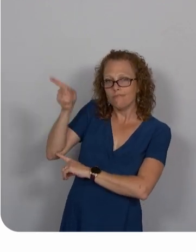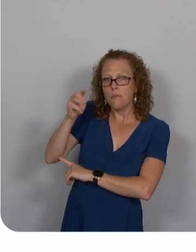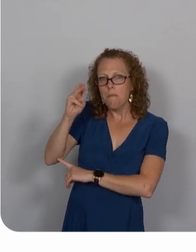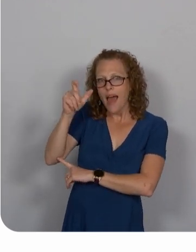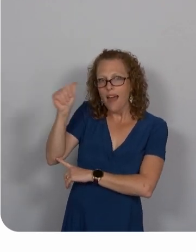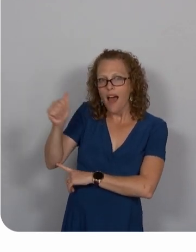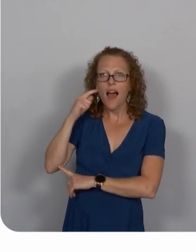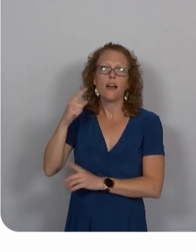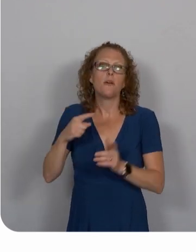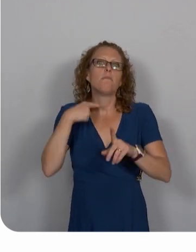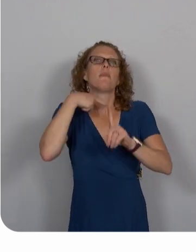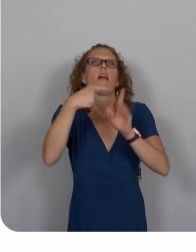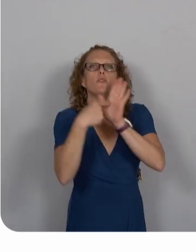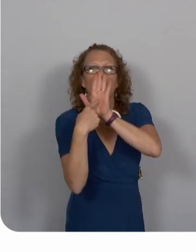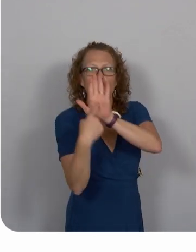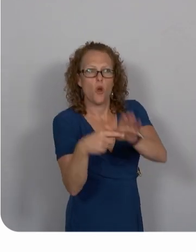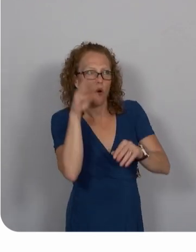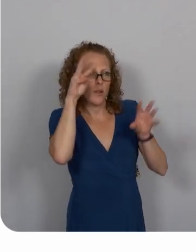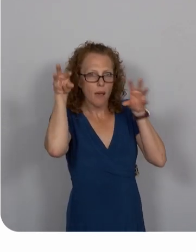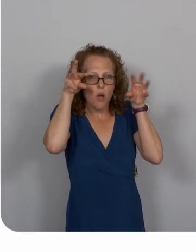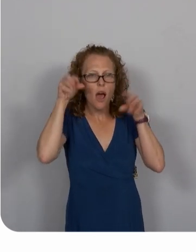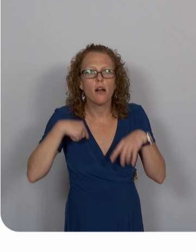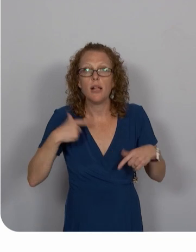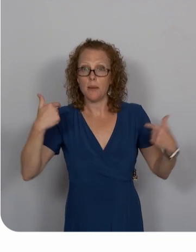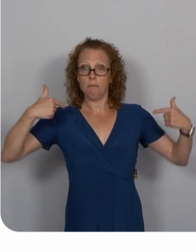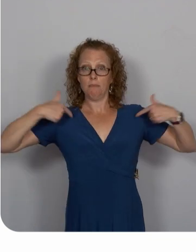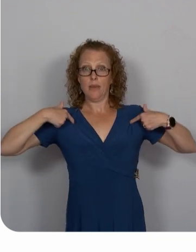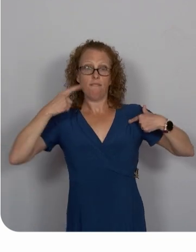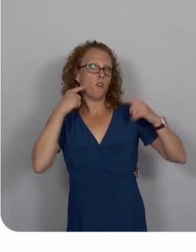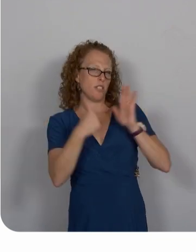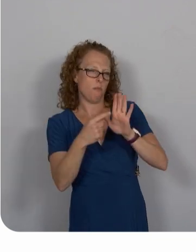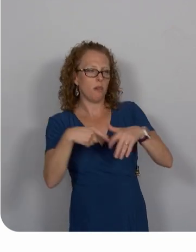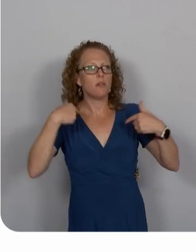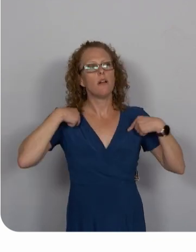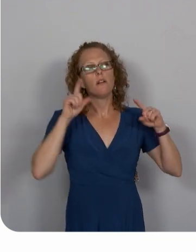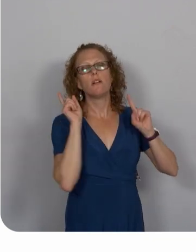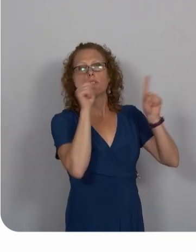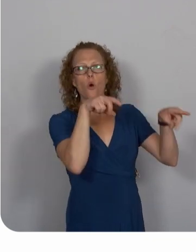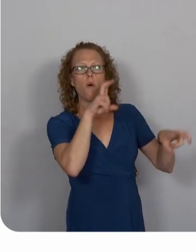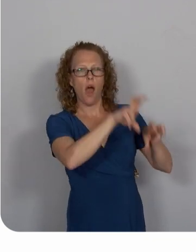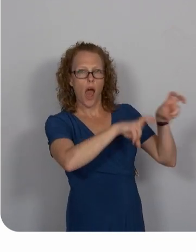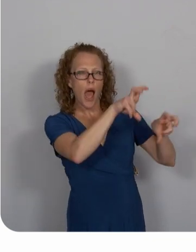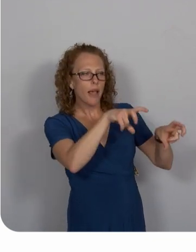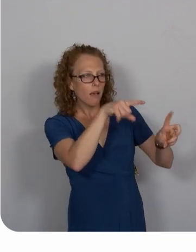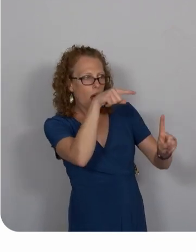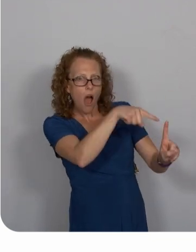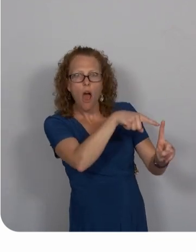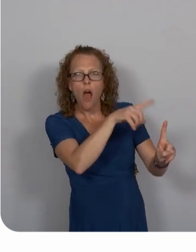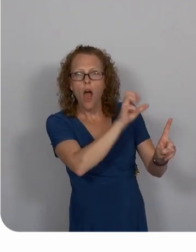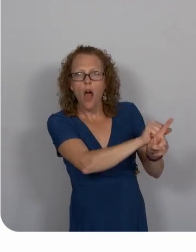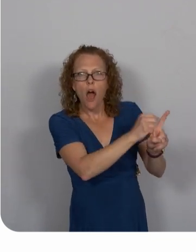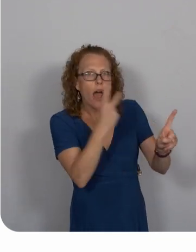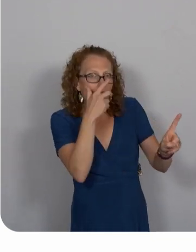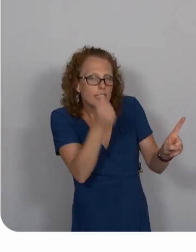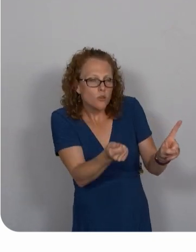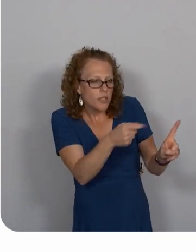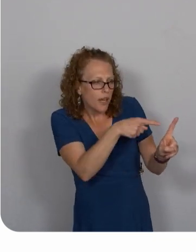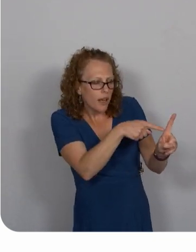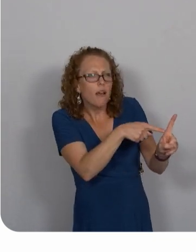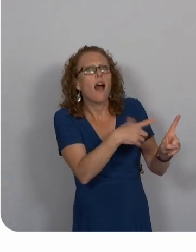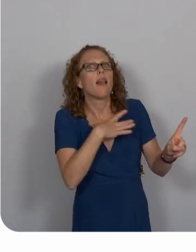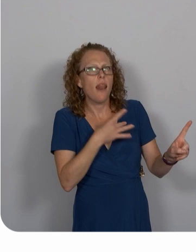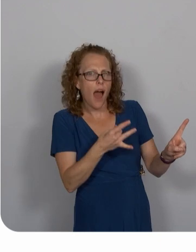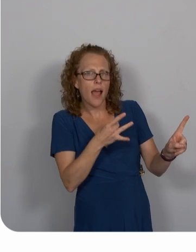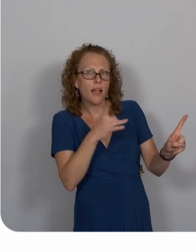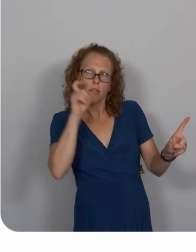camera. If I'm out on my hike and I see something interesting like this, I can simply ask Meta AI